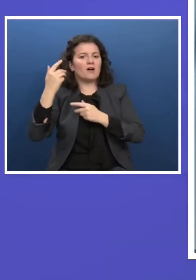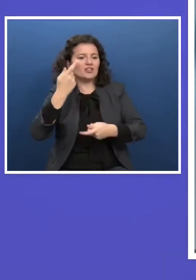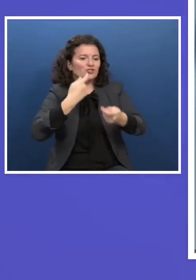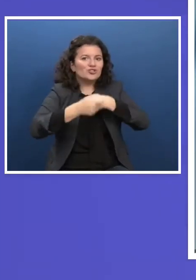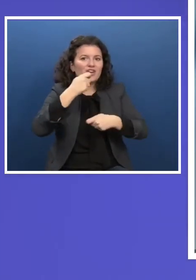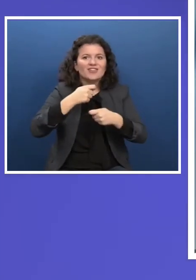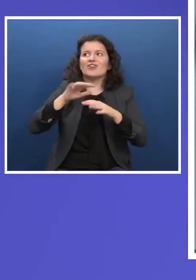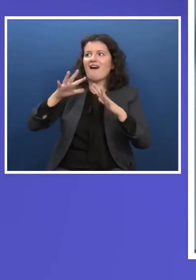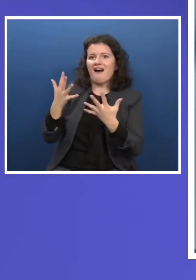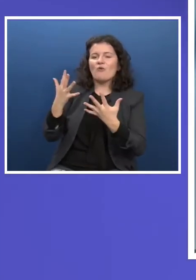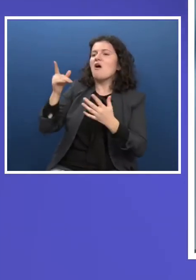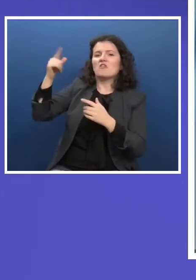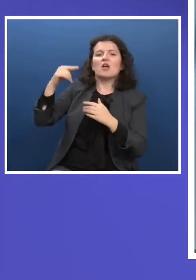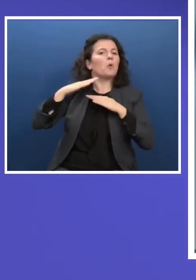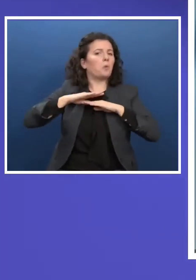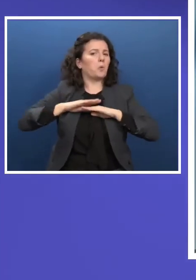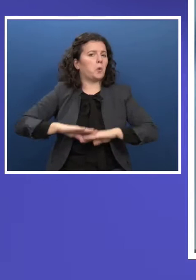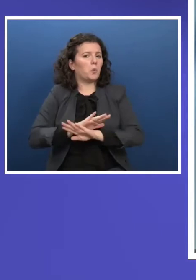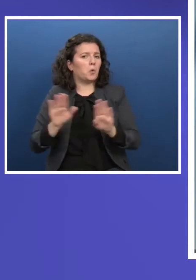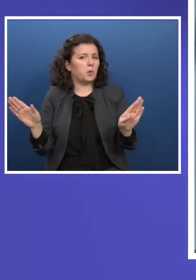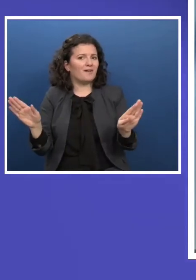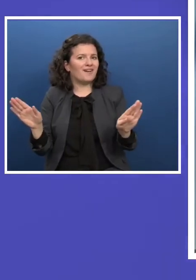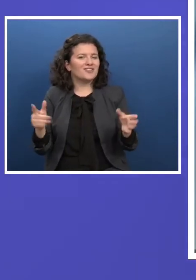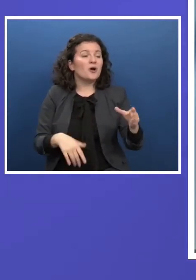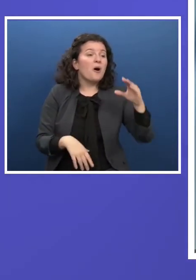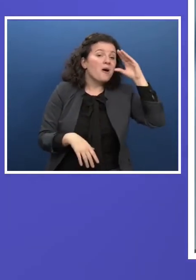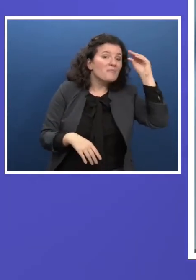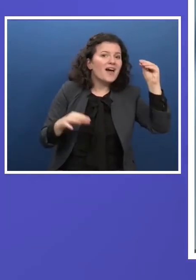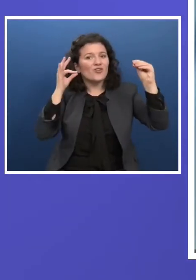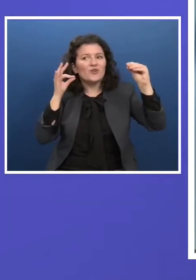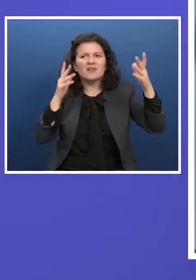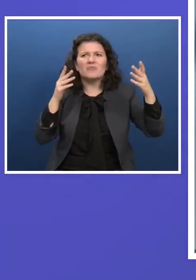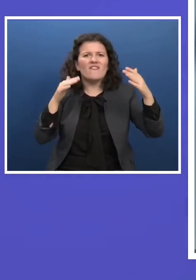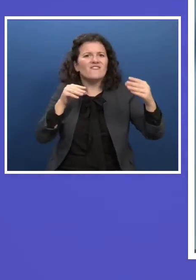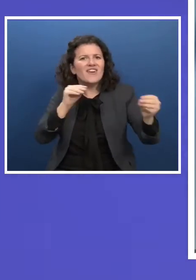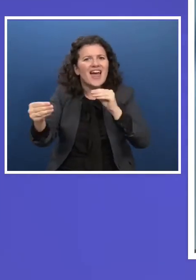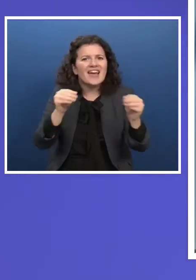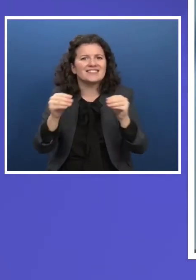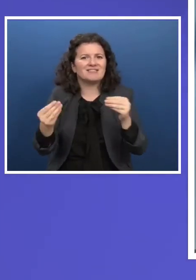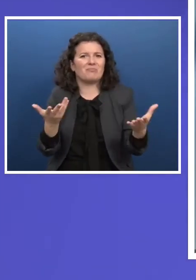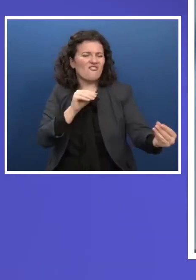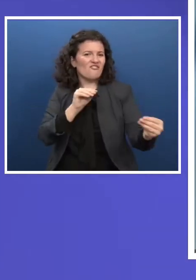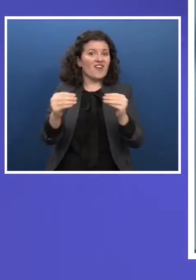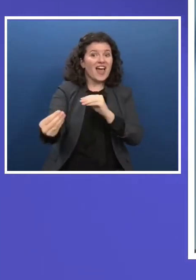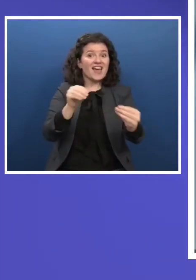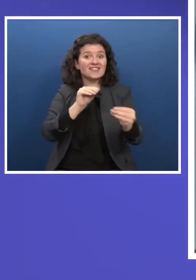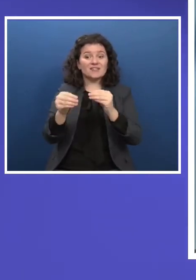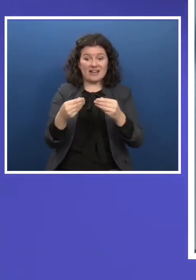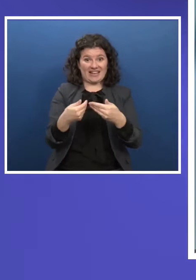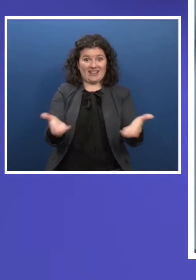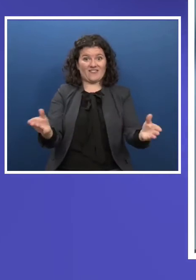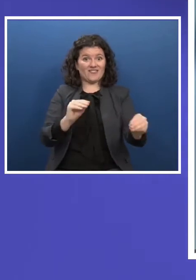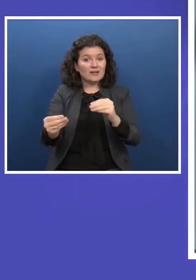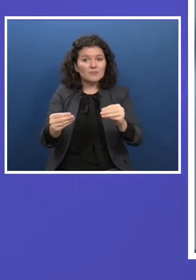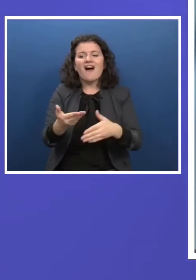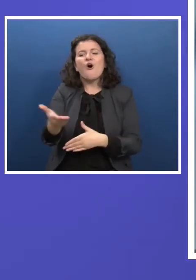and men also operate, flexible working arrangements and support. Those are fundamental to give the opportunity for women